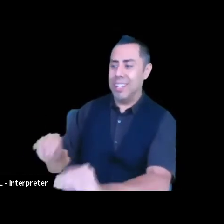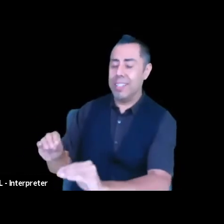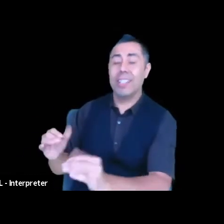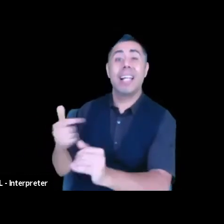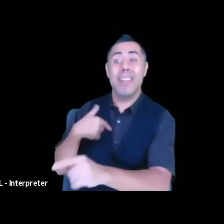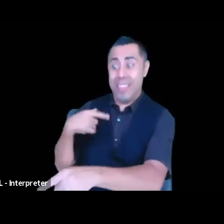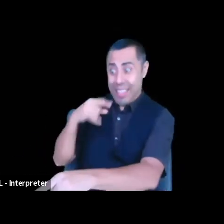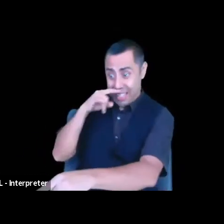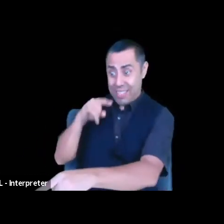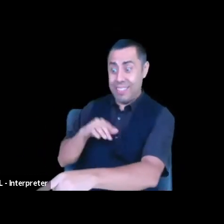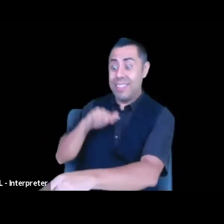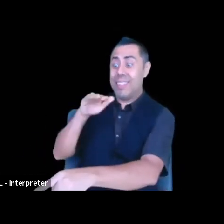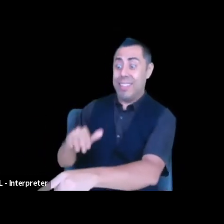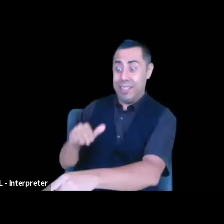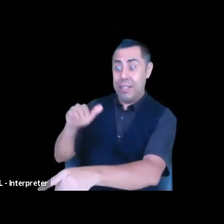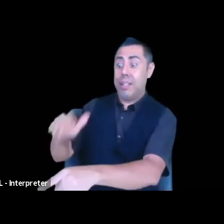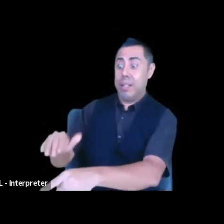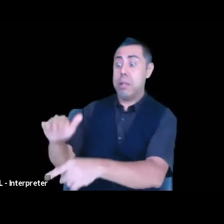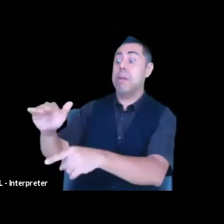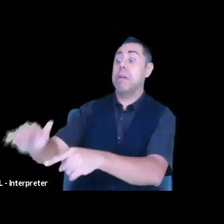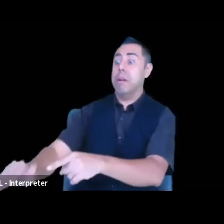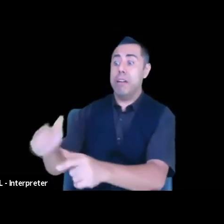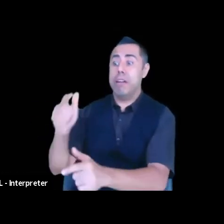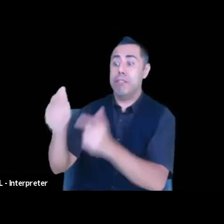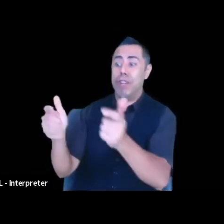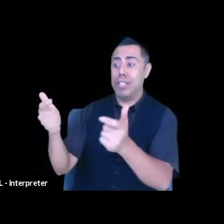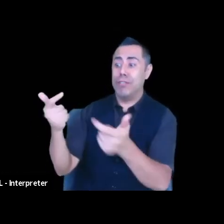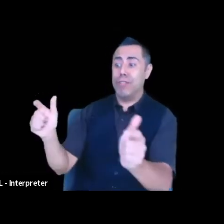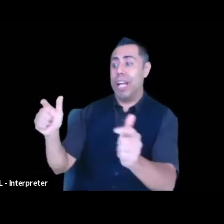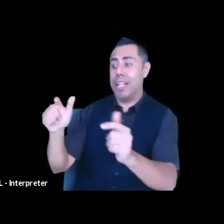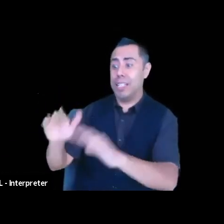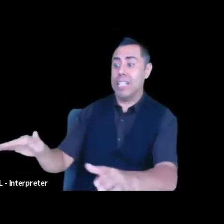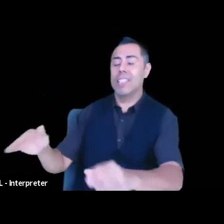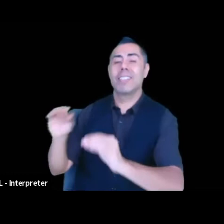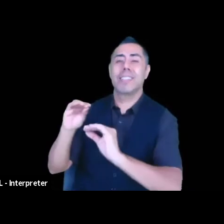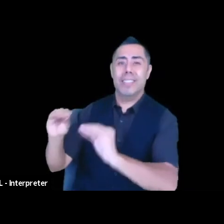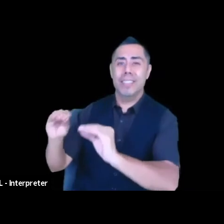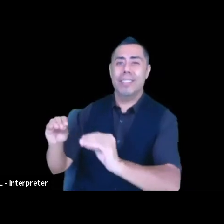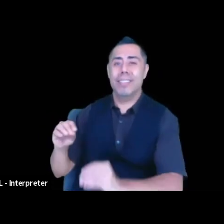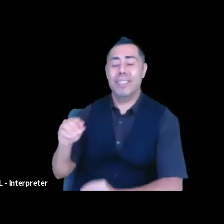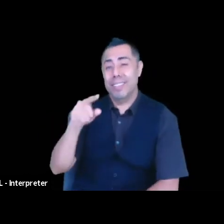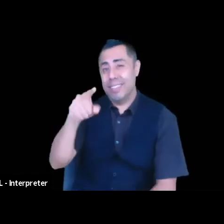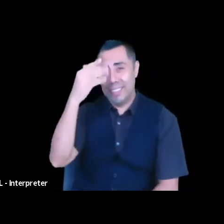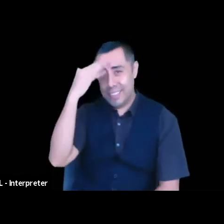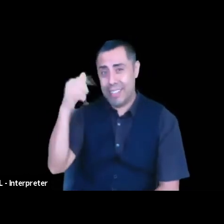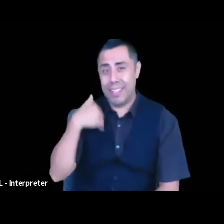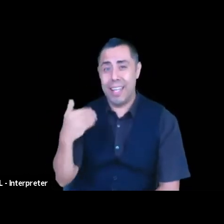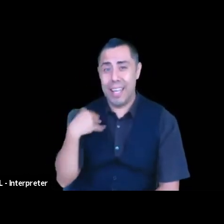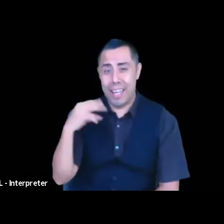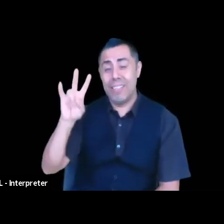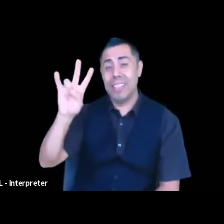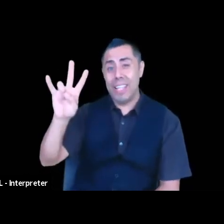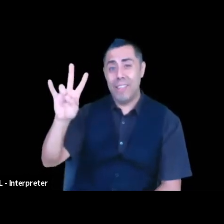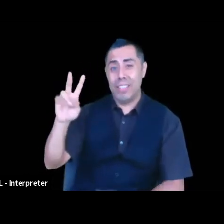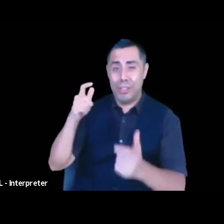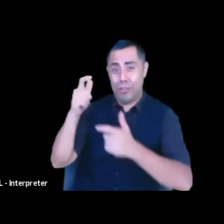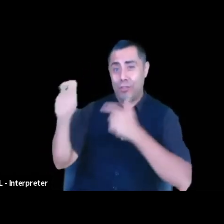And, you know, I have, well, you don't know, but I have 7 great grandchildren. And